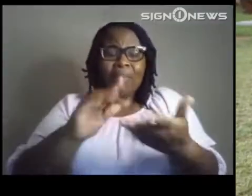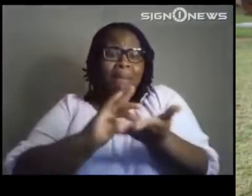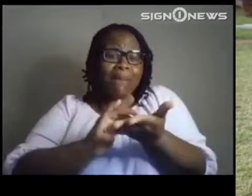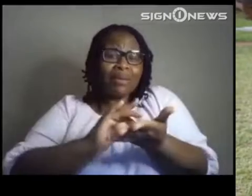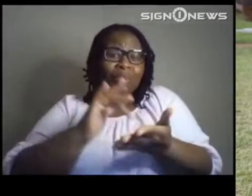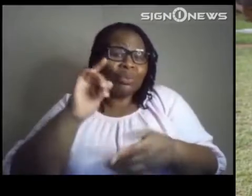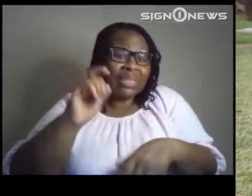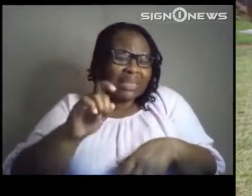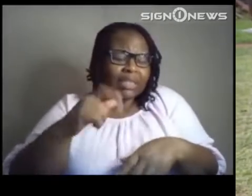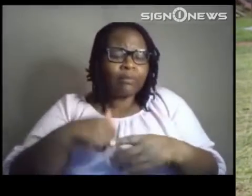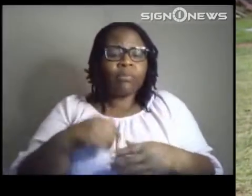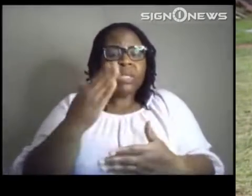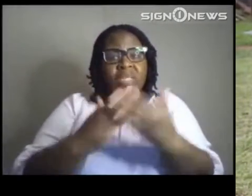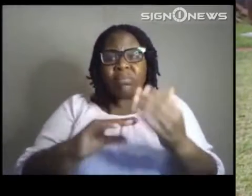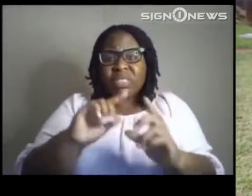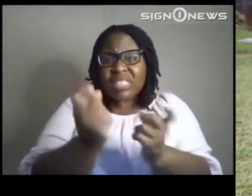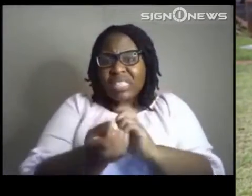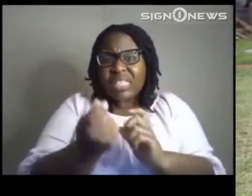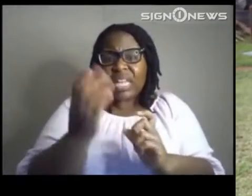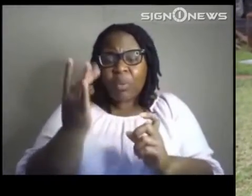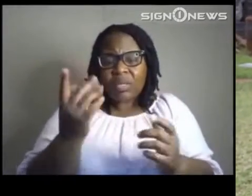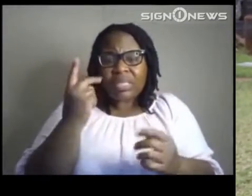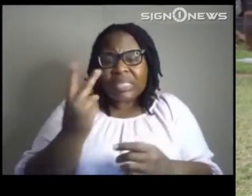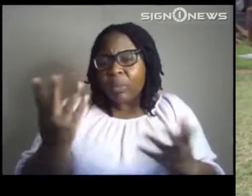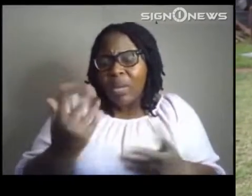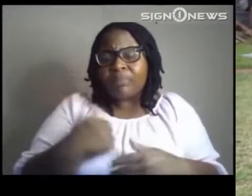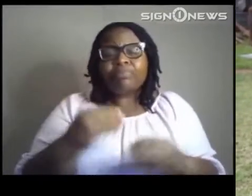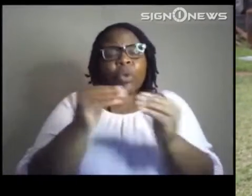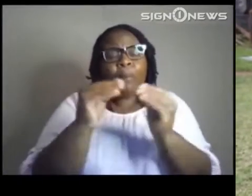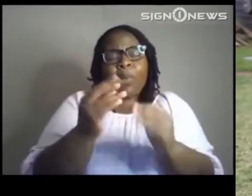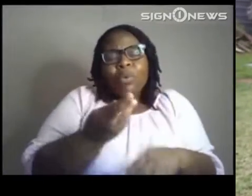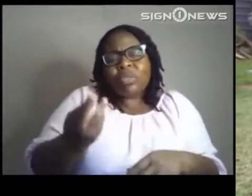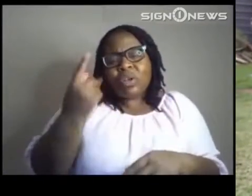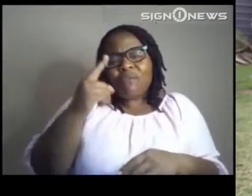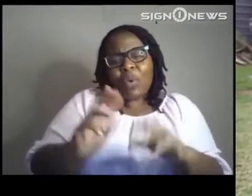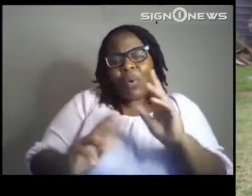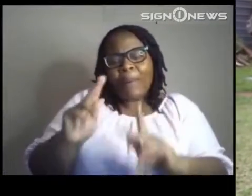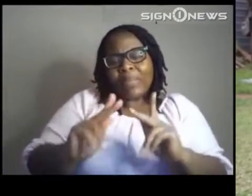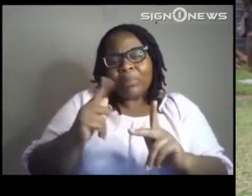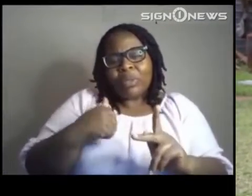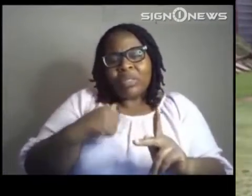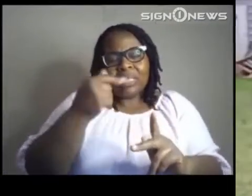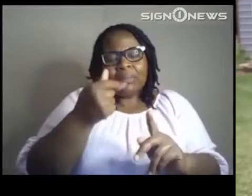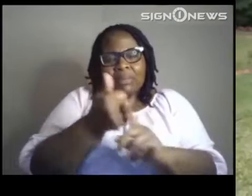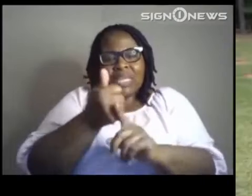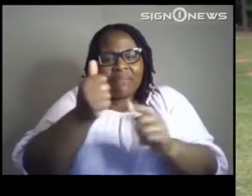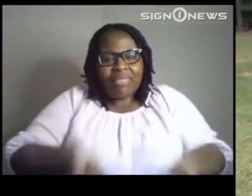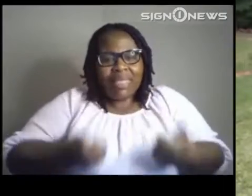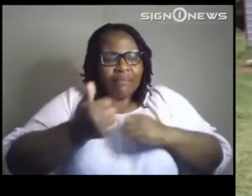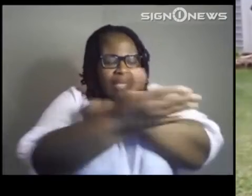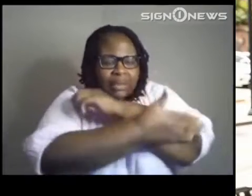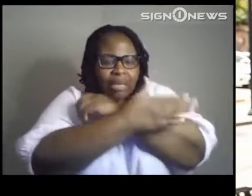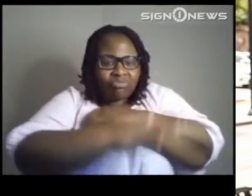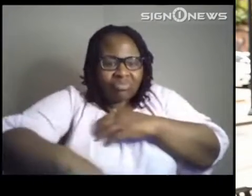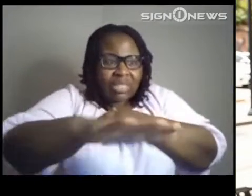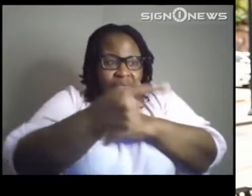like to see would be more resources with persons with disabilities in rural Georgia counties or any rural county in